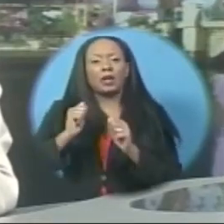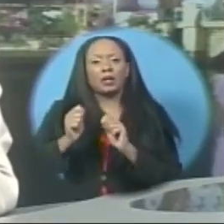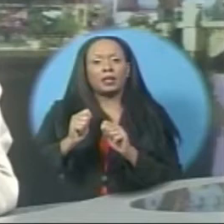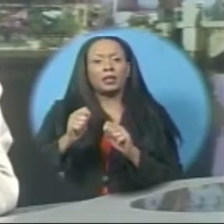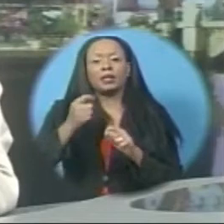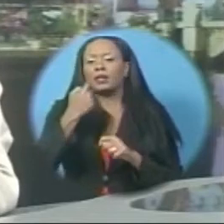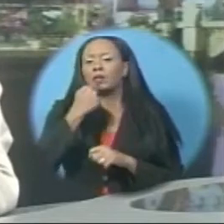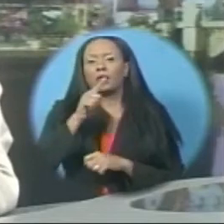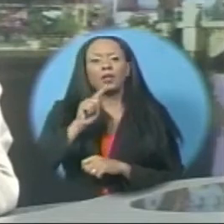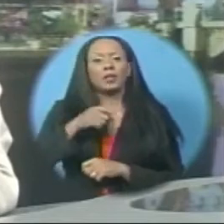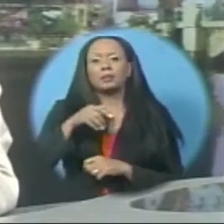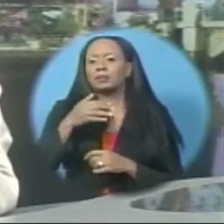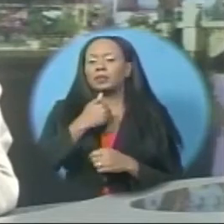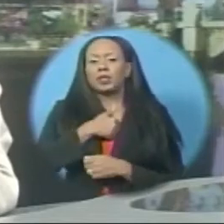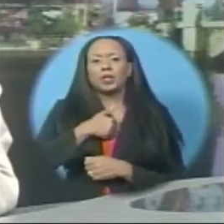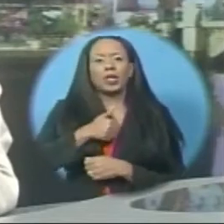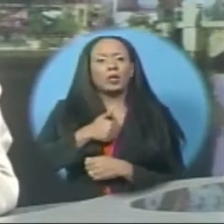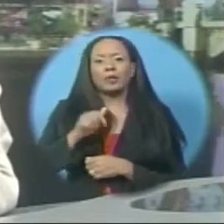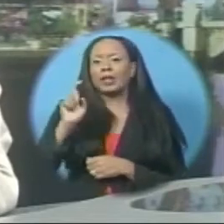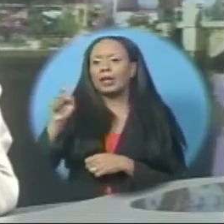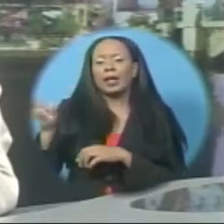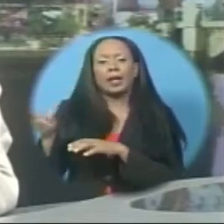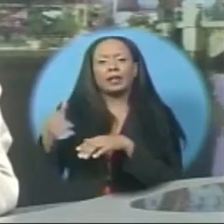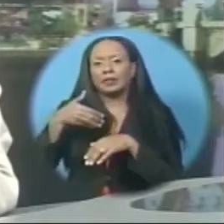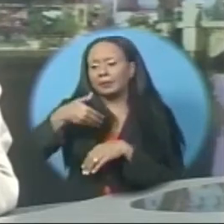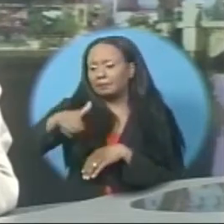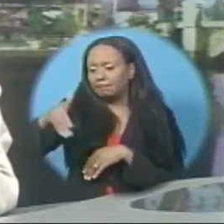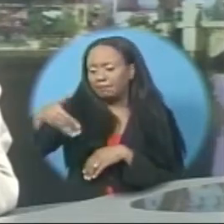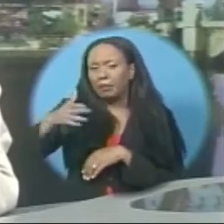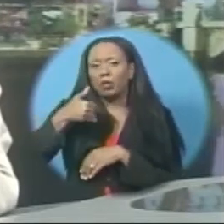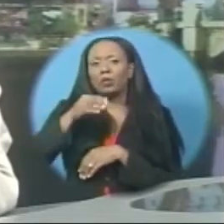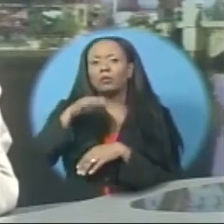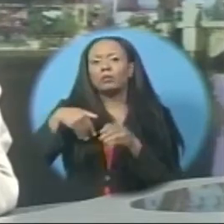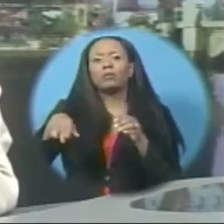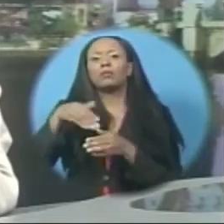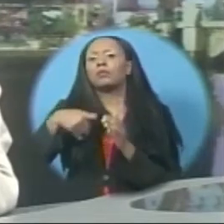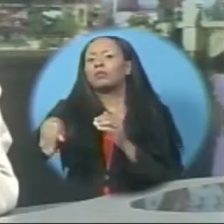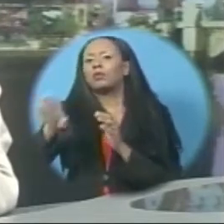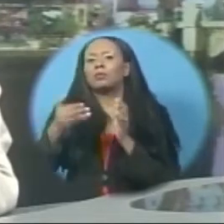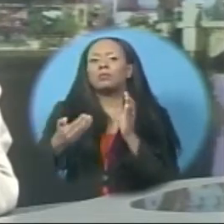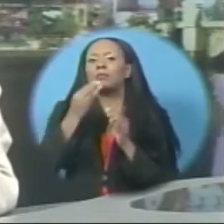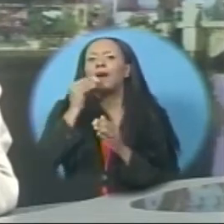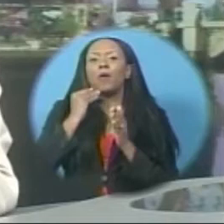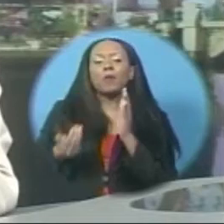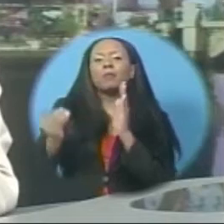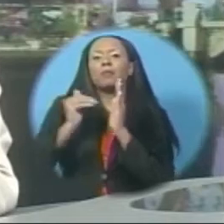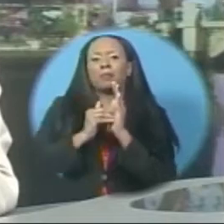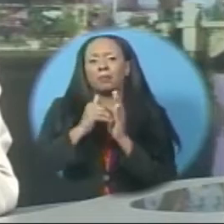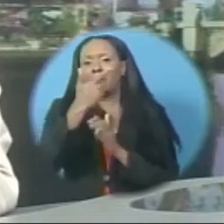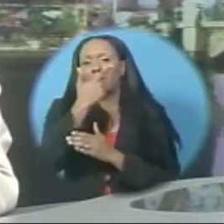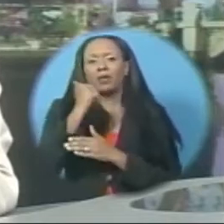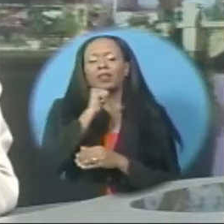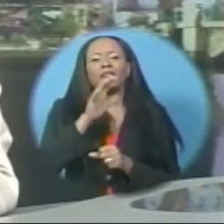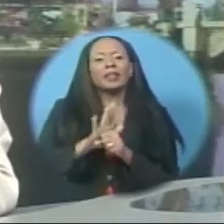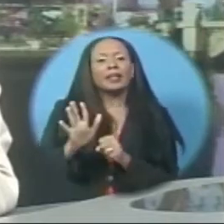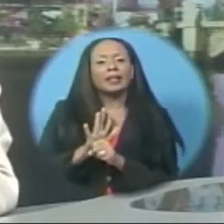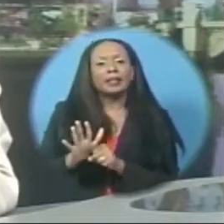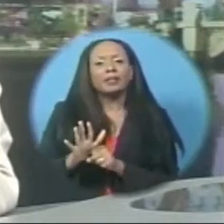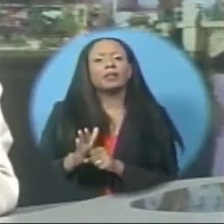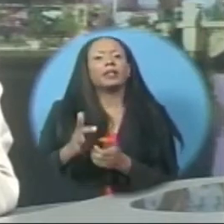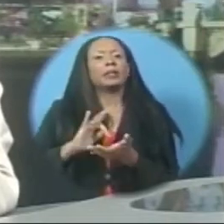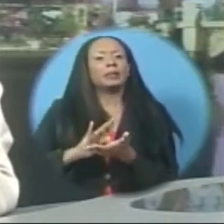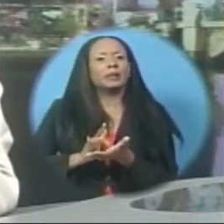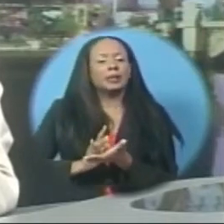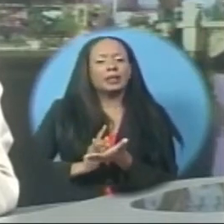oncology drugs. He told the Trinidad and Tobago Parliament that government intends to change the way it procures medication as